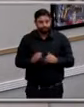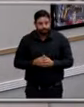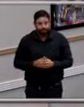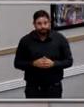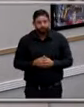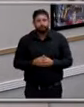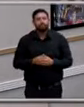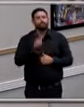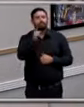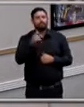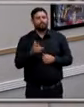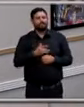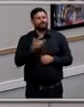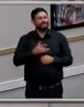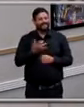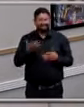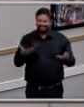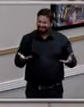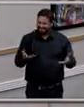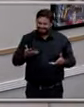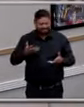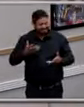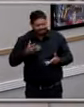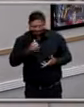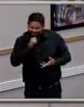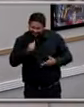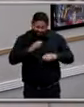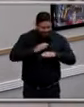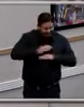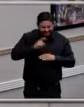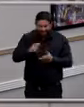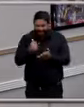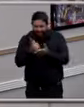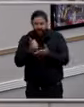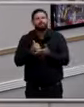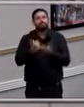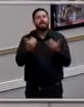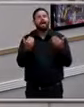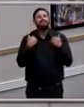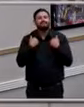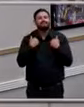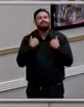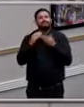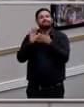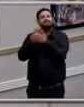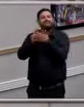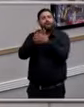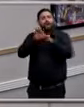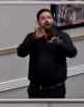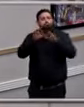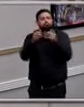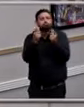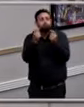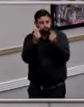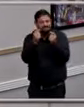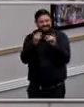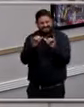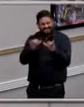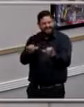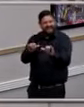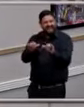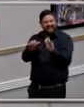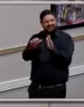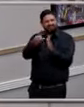If you feel that you need further instructions, there are videos on that same page on our website, and they will help